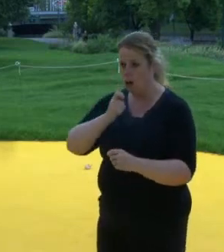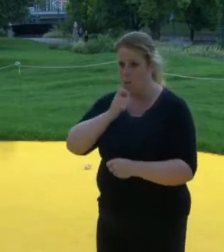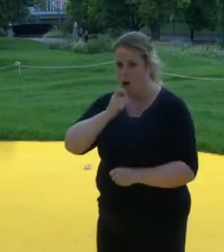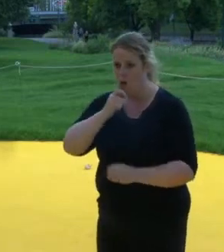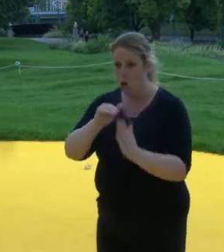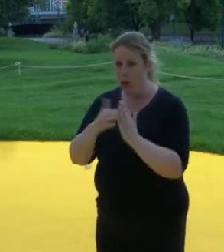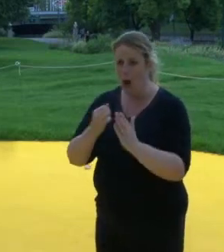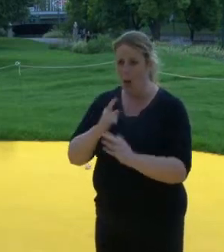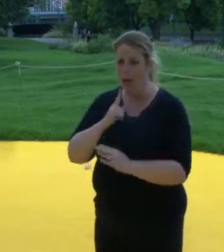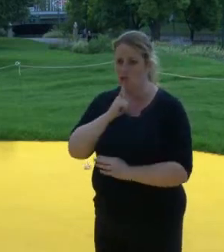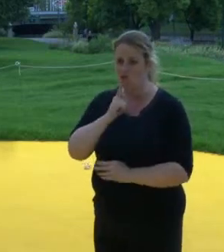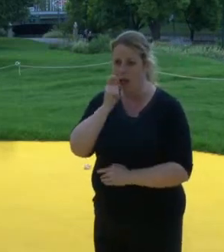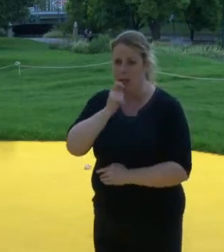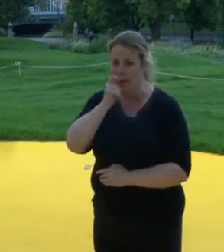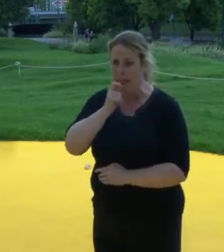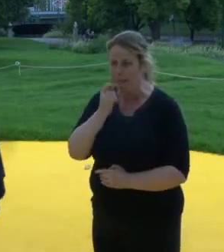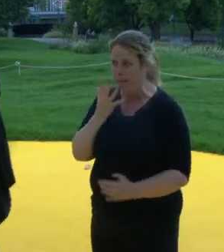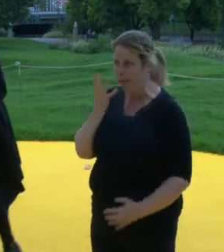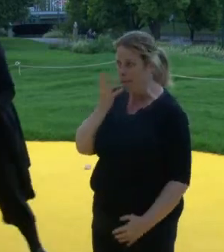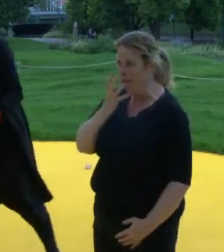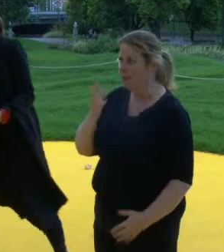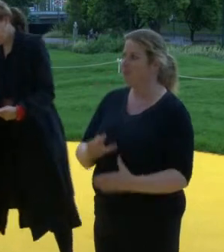apologies.